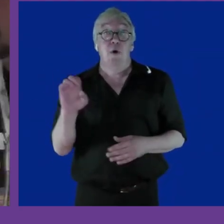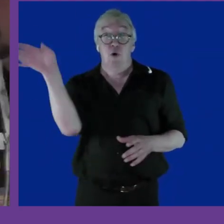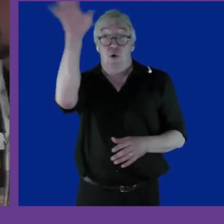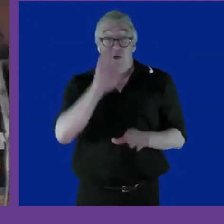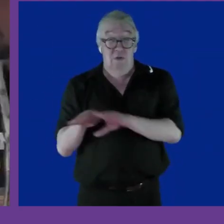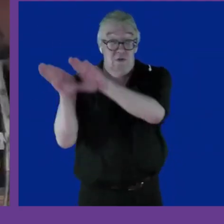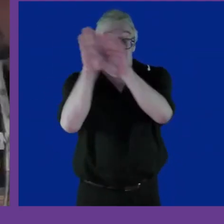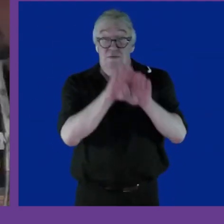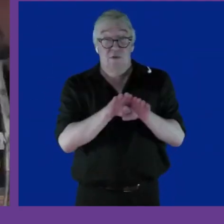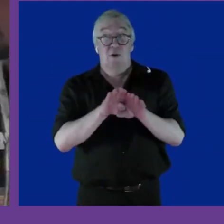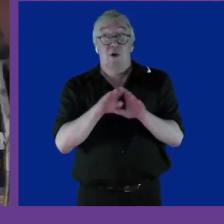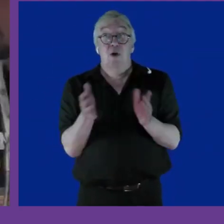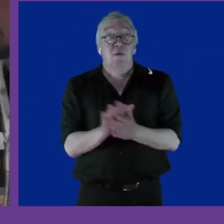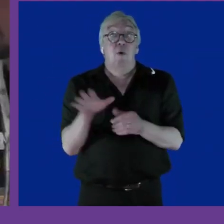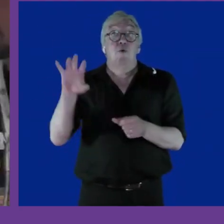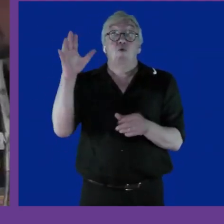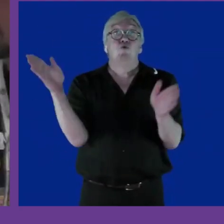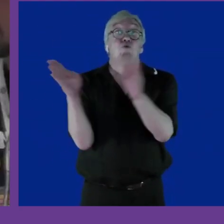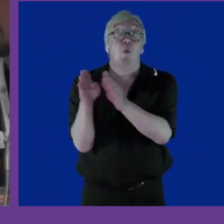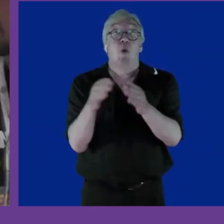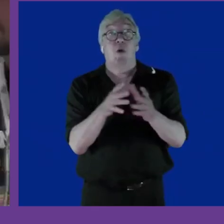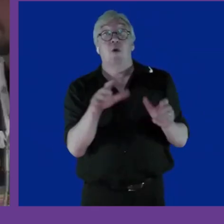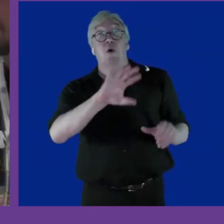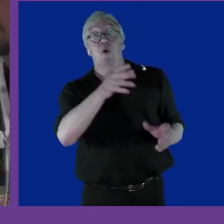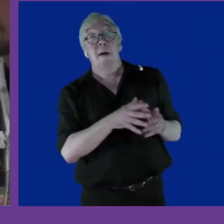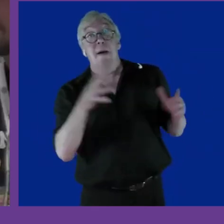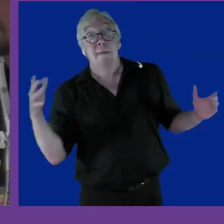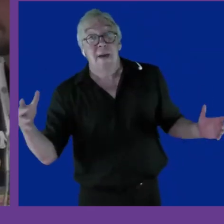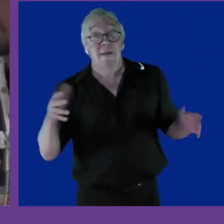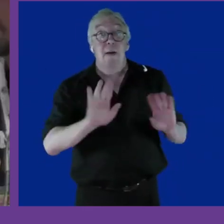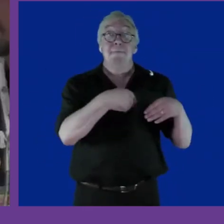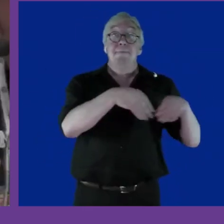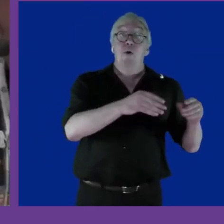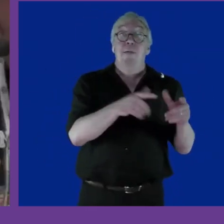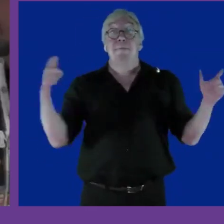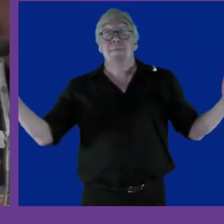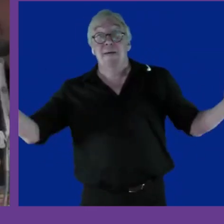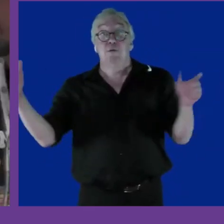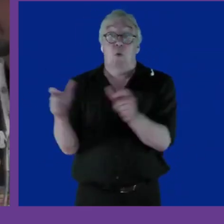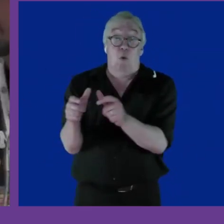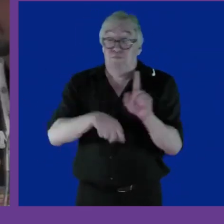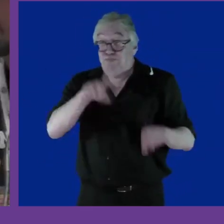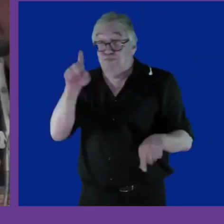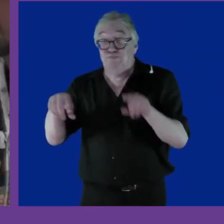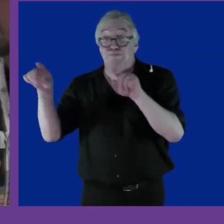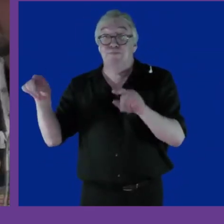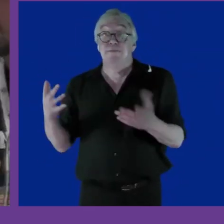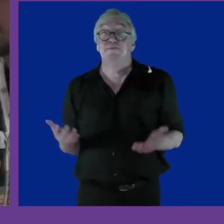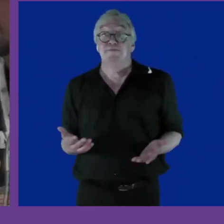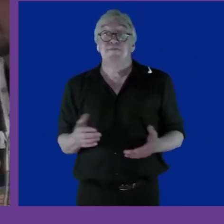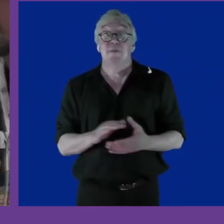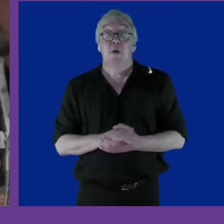a very different size. One thing to keep in mind with users is you need